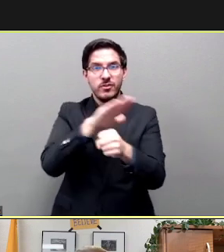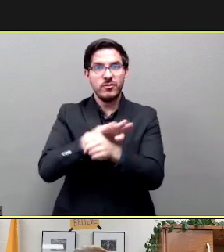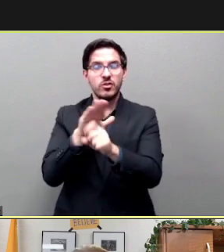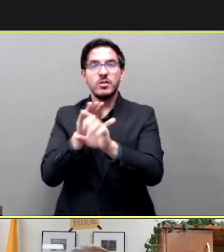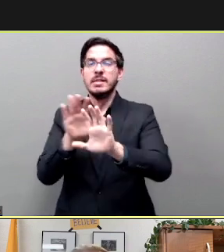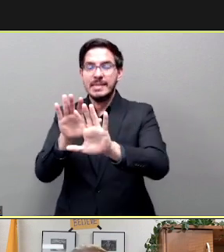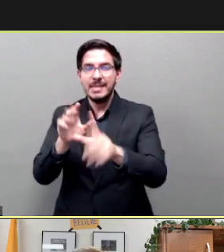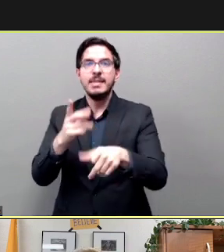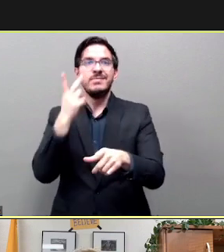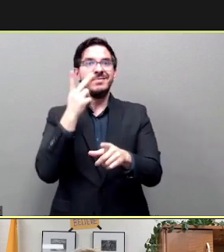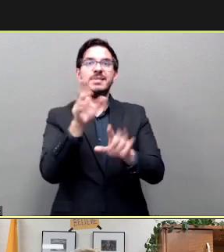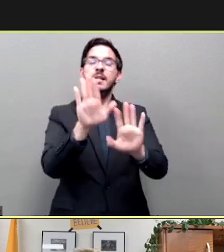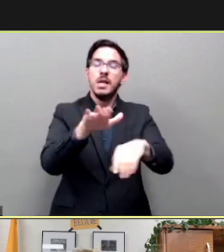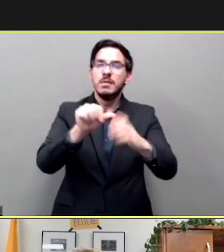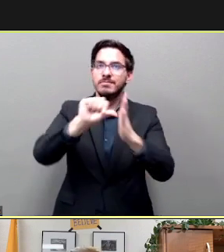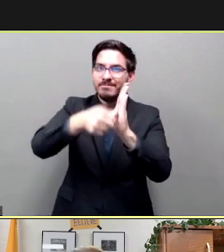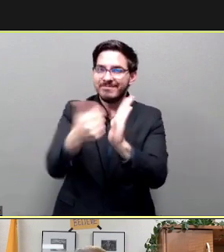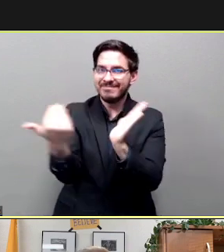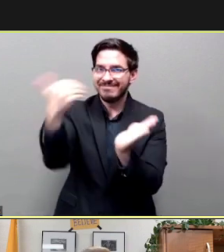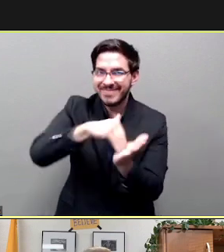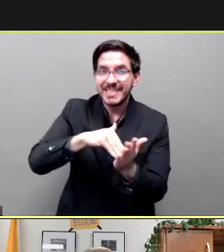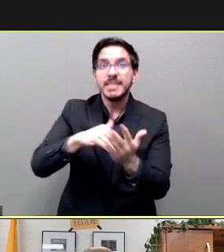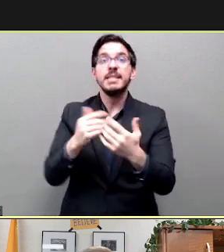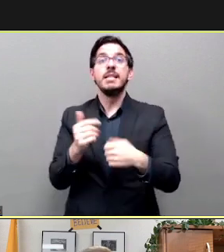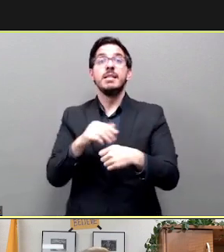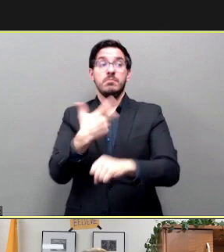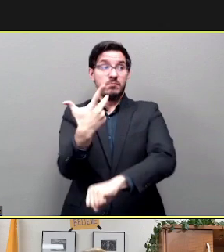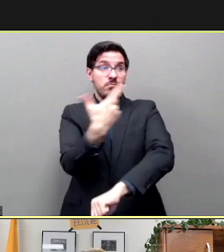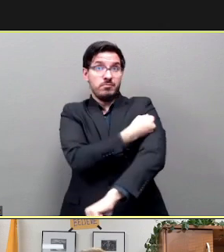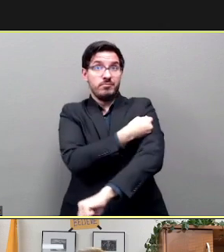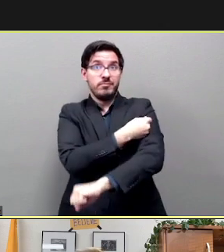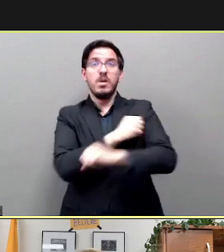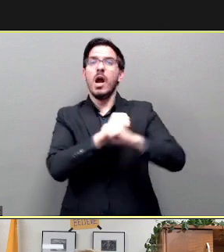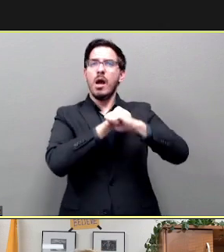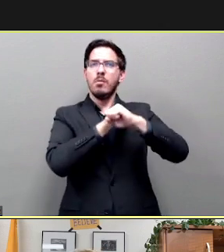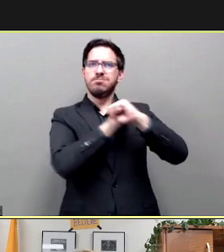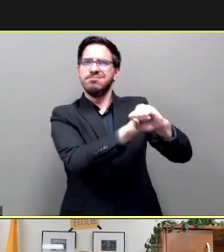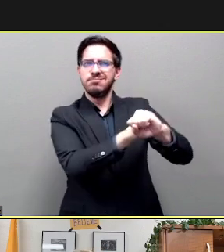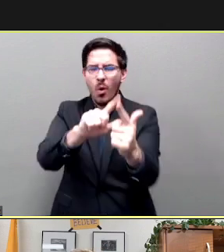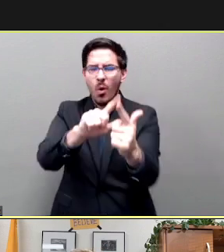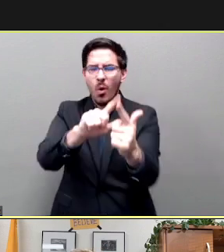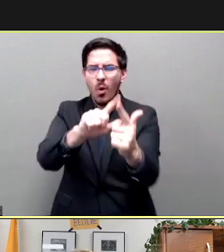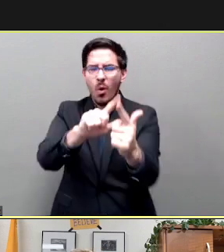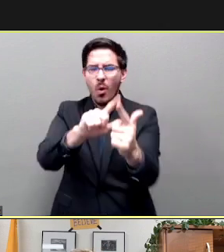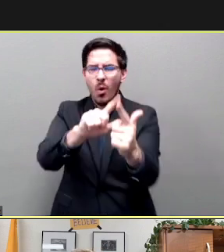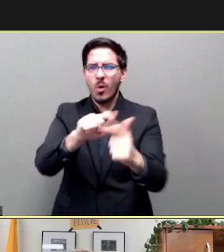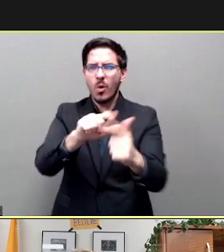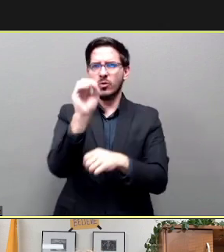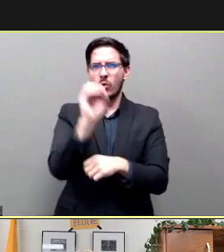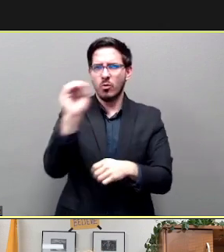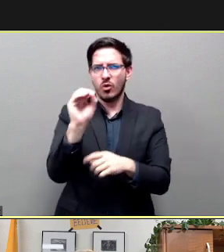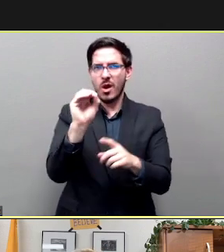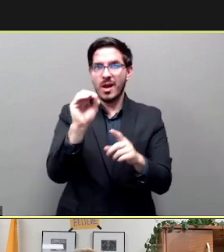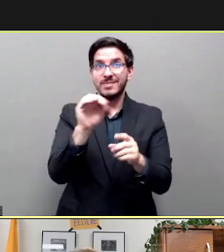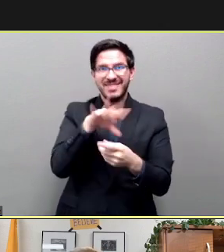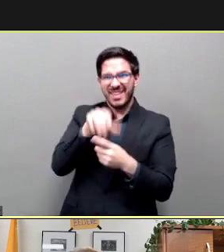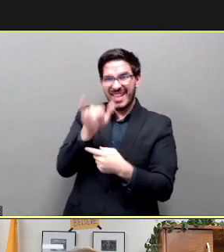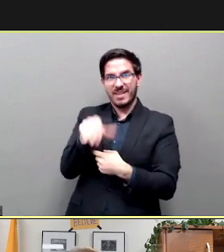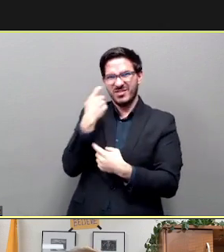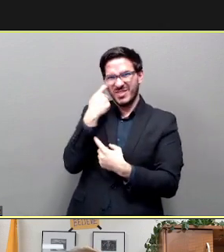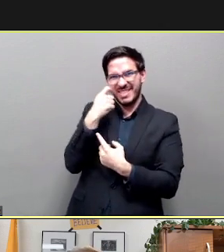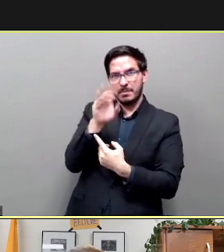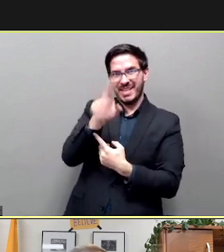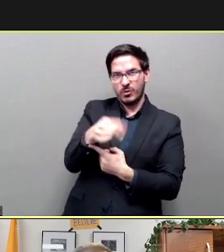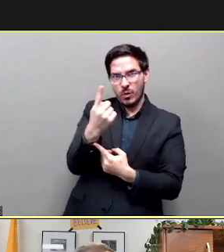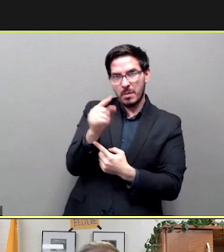is effective against all of the Omicron variants, including the ones I just spoke about. And it